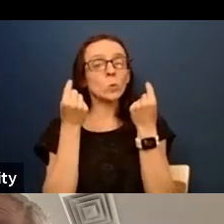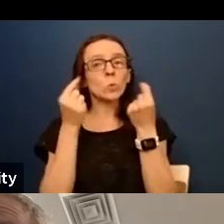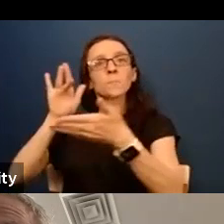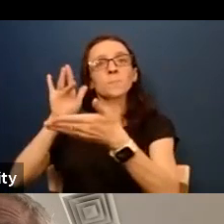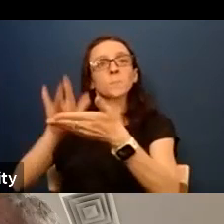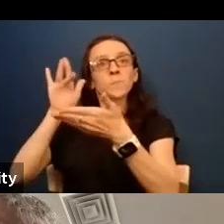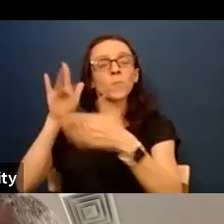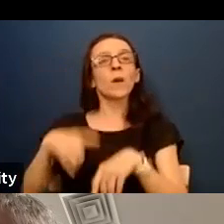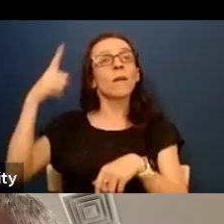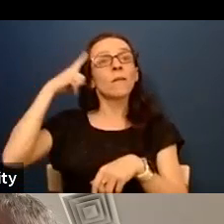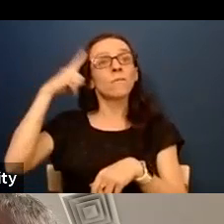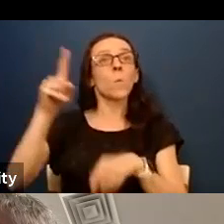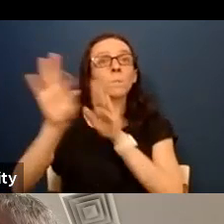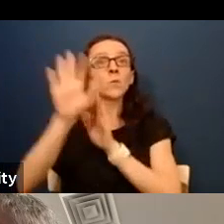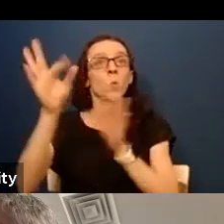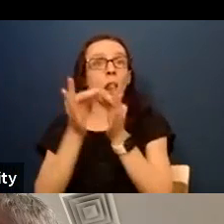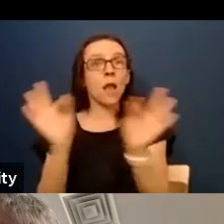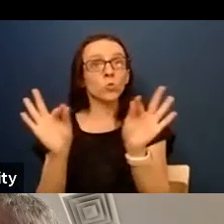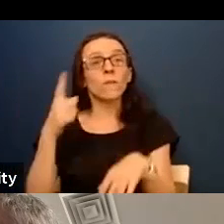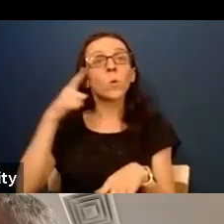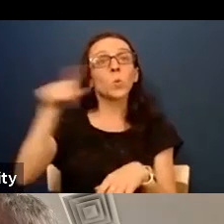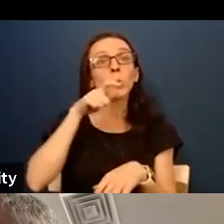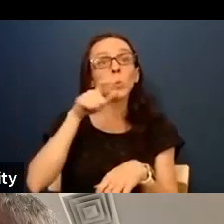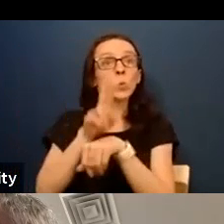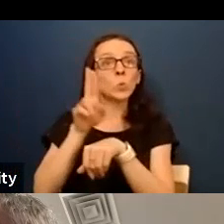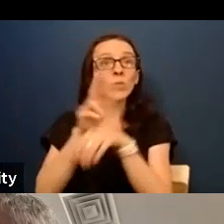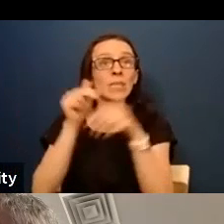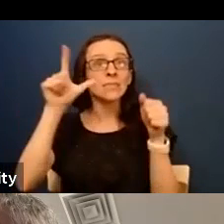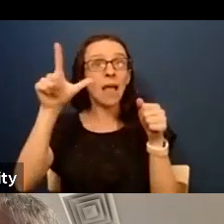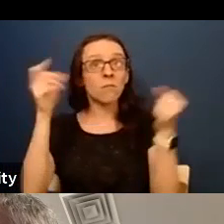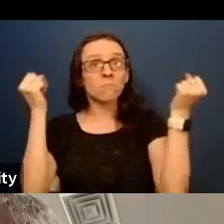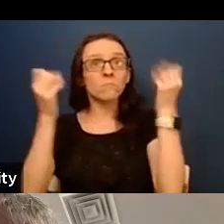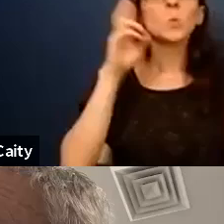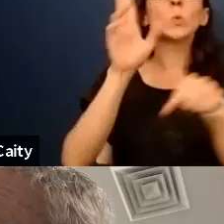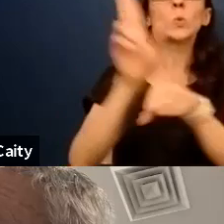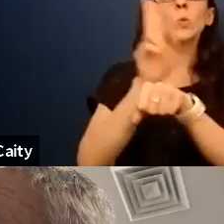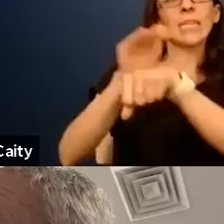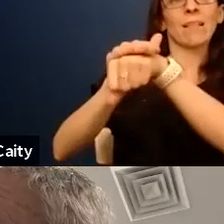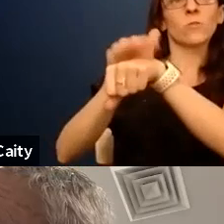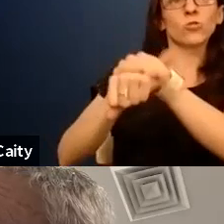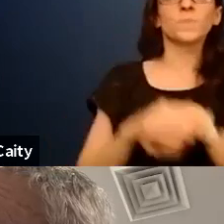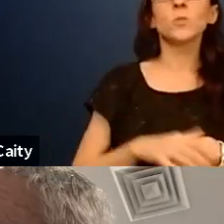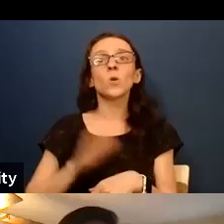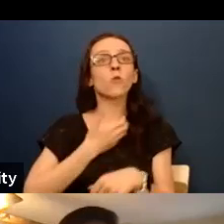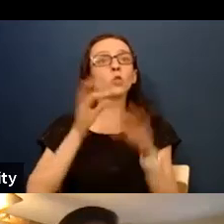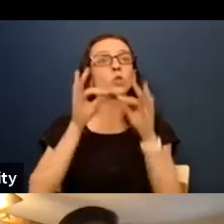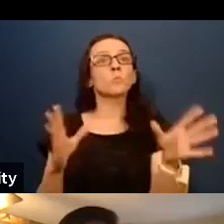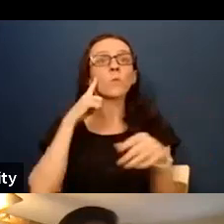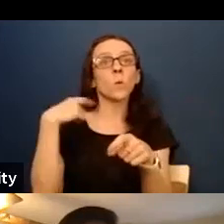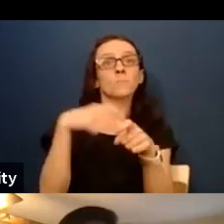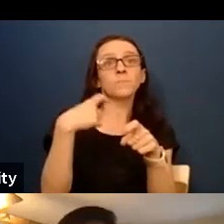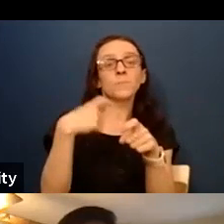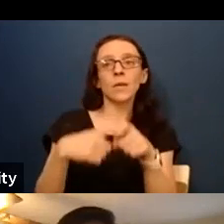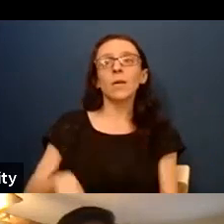your language preference. Our Spanish interpreter this evening is Randolph Dominguez. Will you